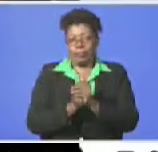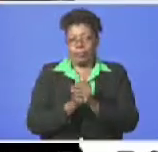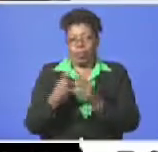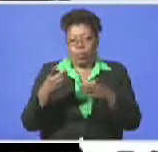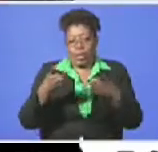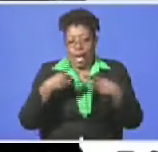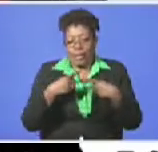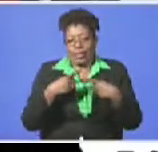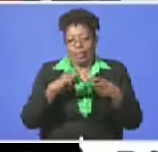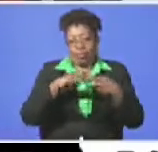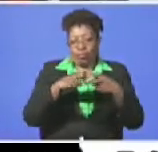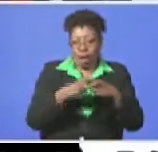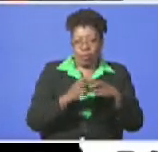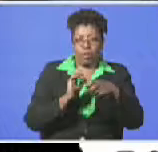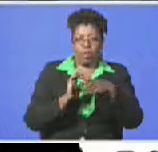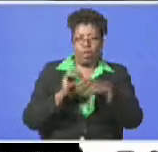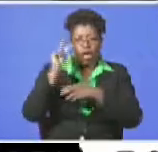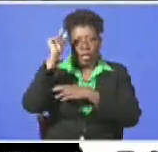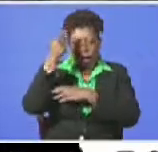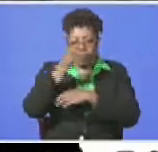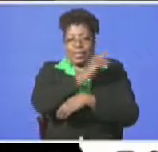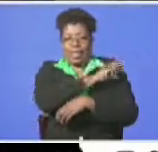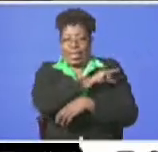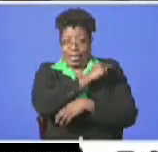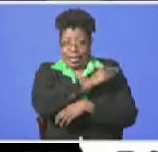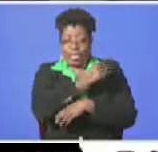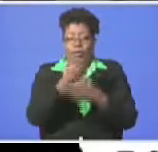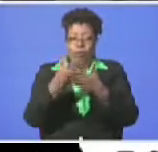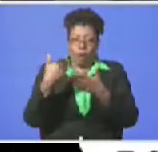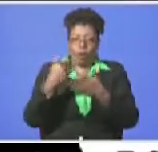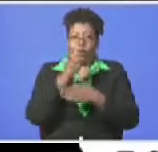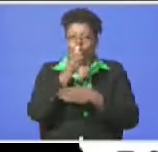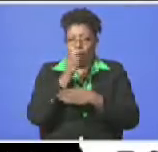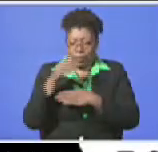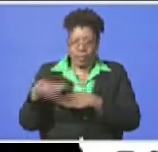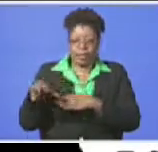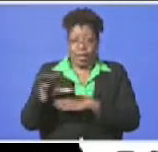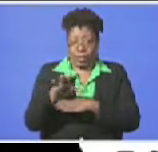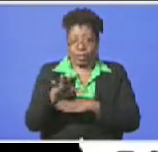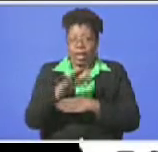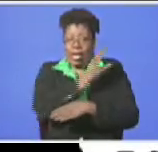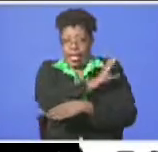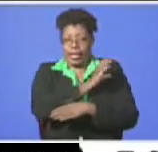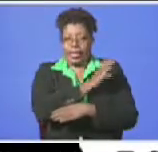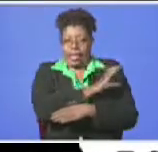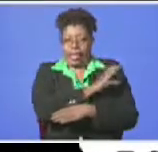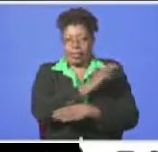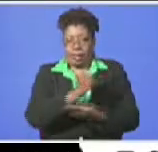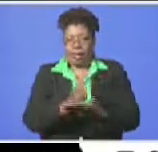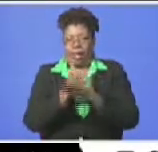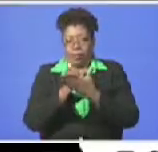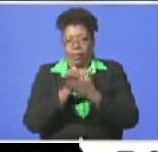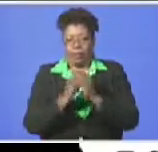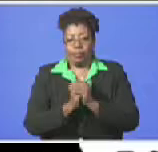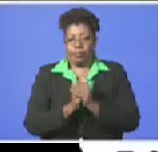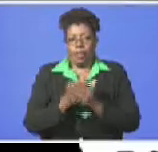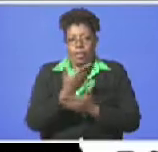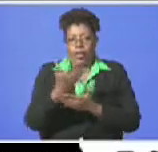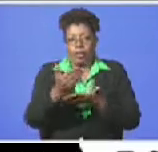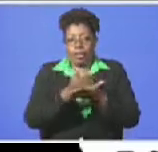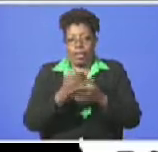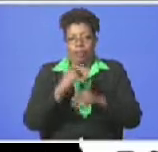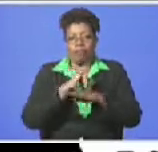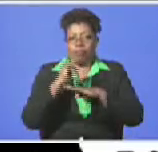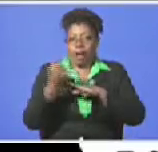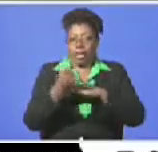had some bumps in the road with the government clinics, but certainly our private sector operators are fulfilling the gap relatively well. There are some islands that